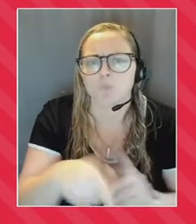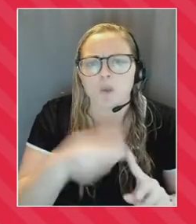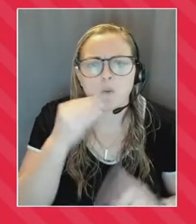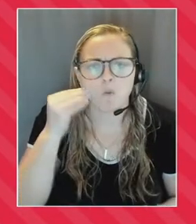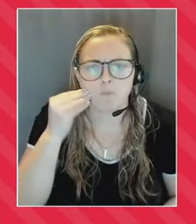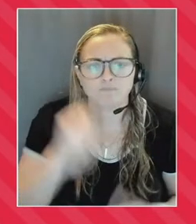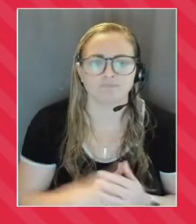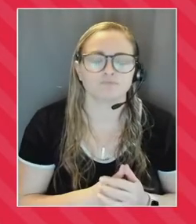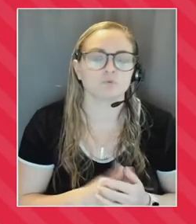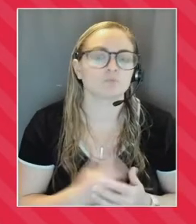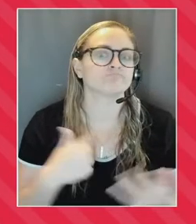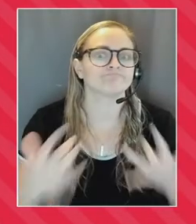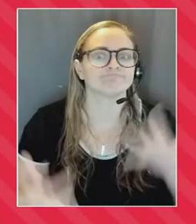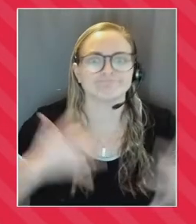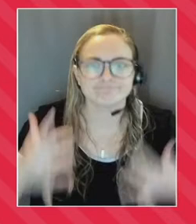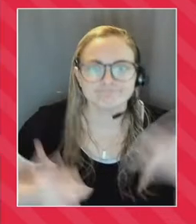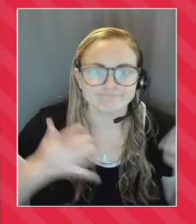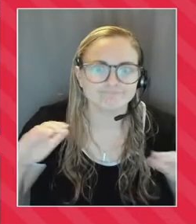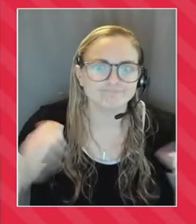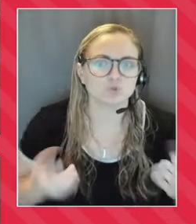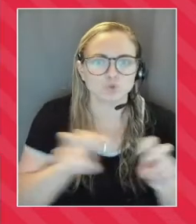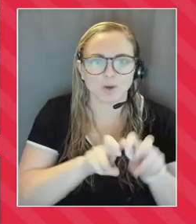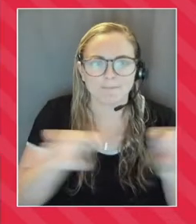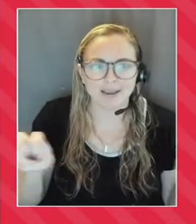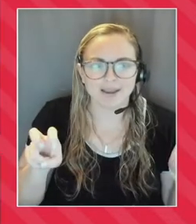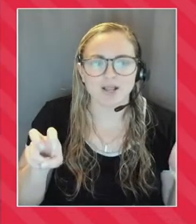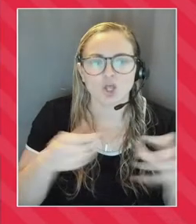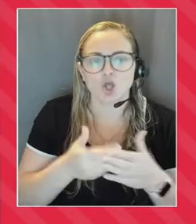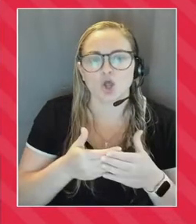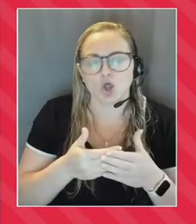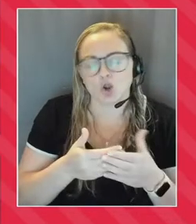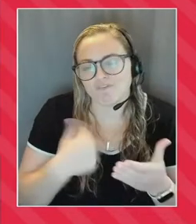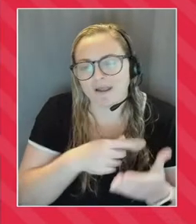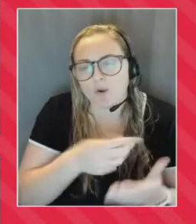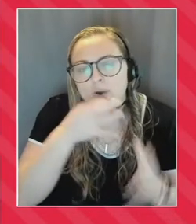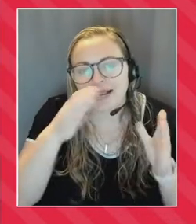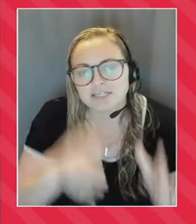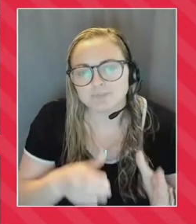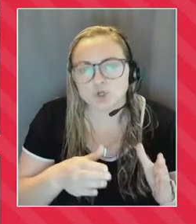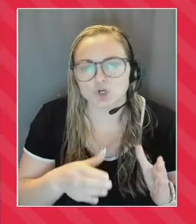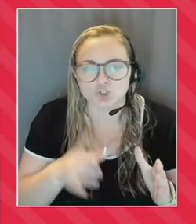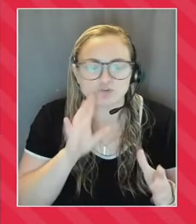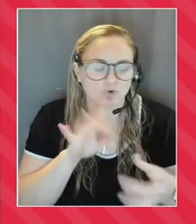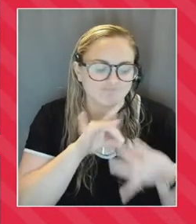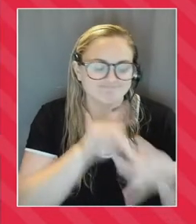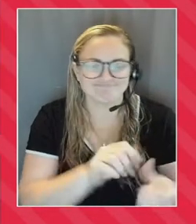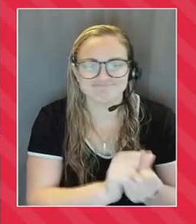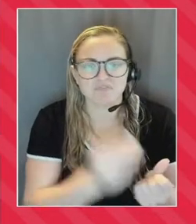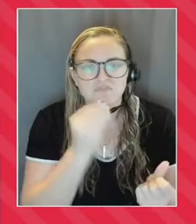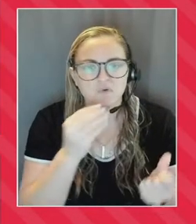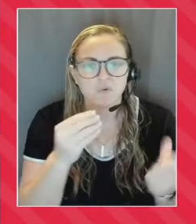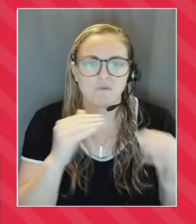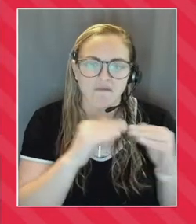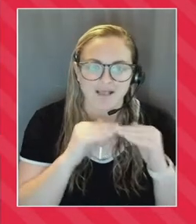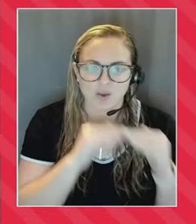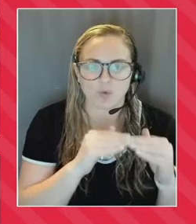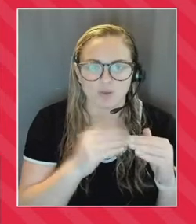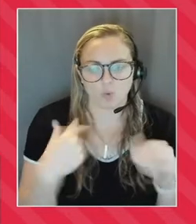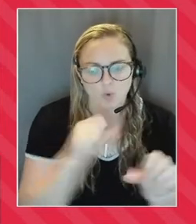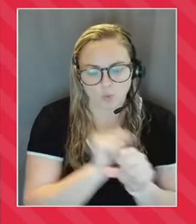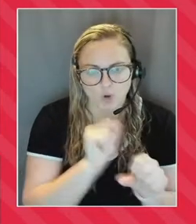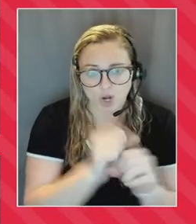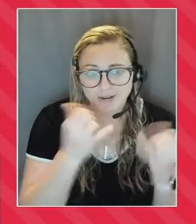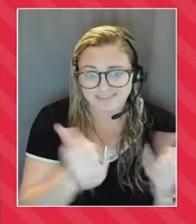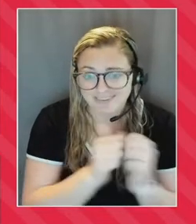so excited to introduce our panel of preeminent experts in food equity to discuss what we're working on together to